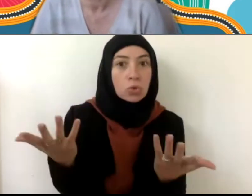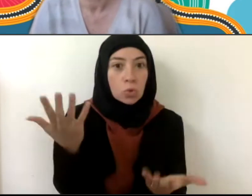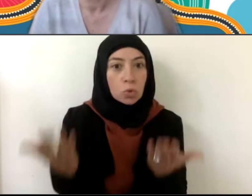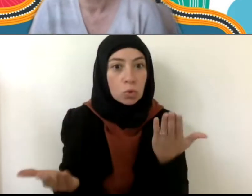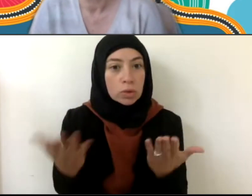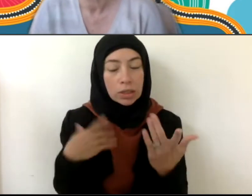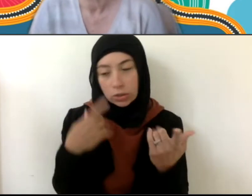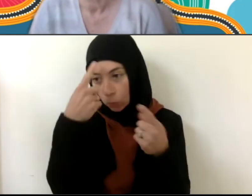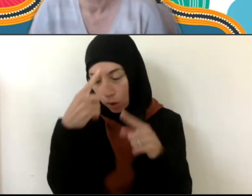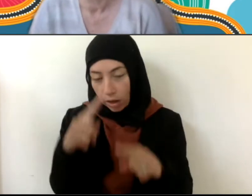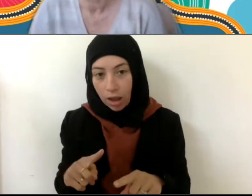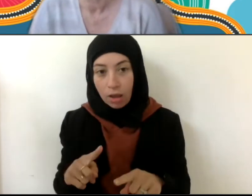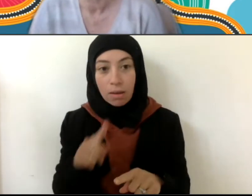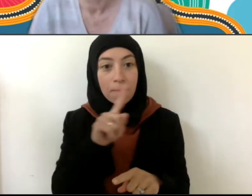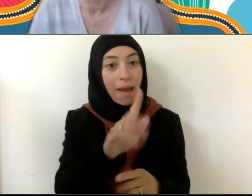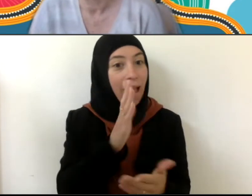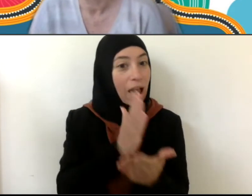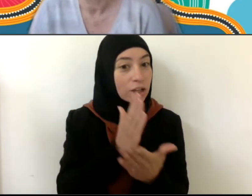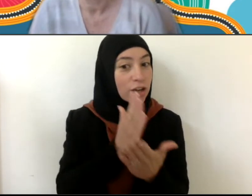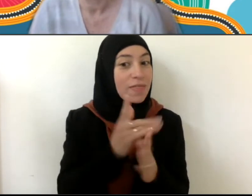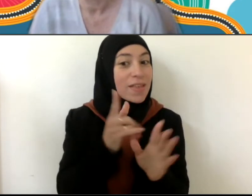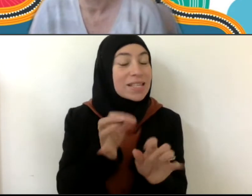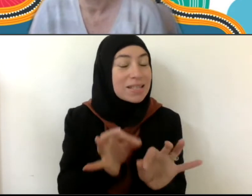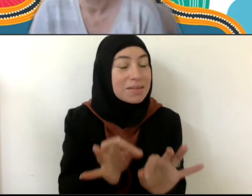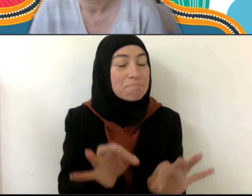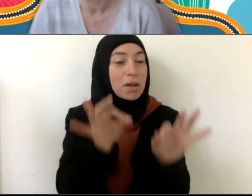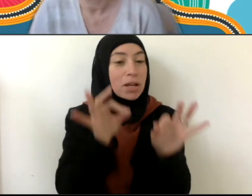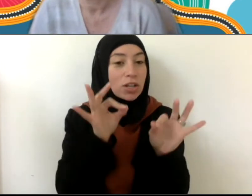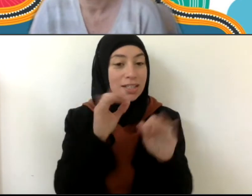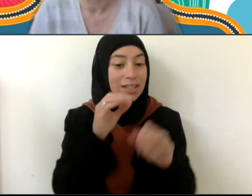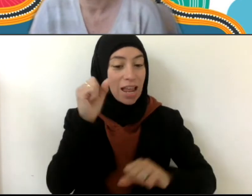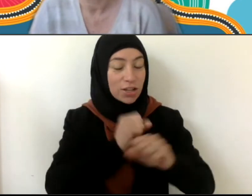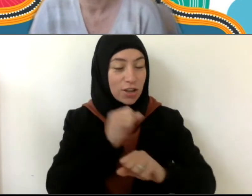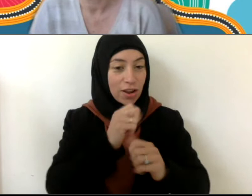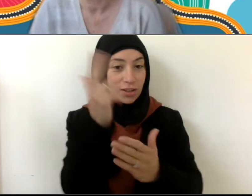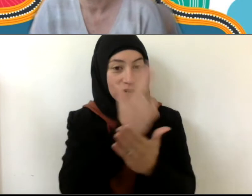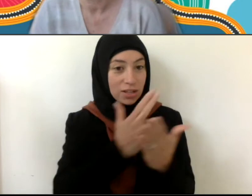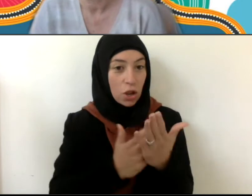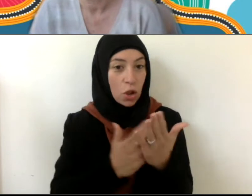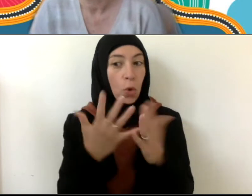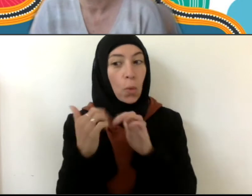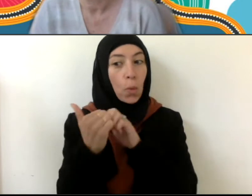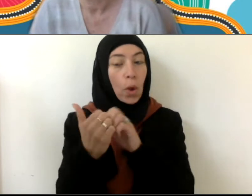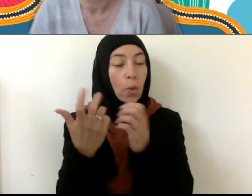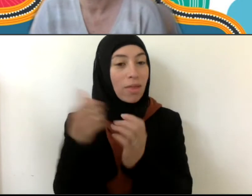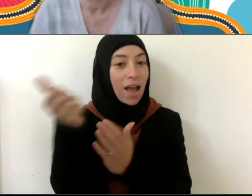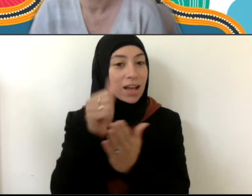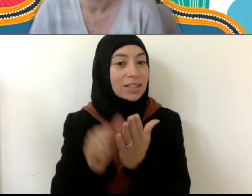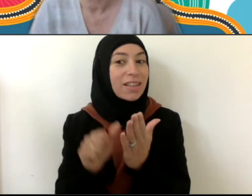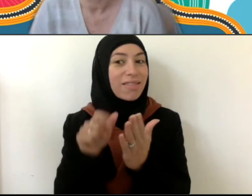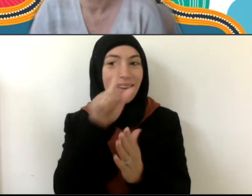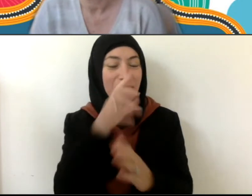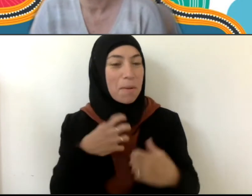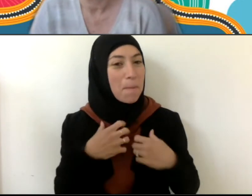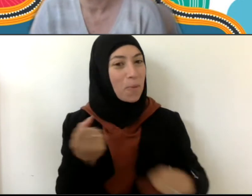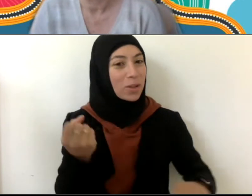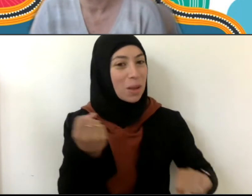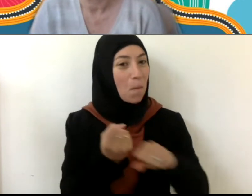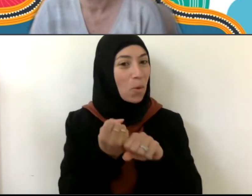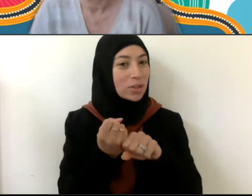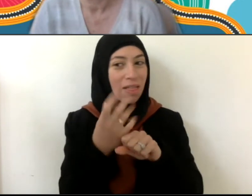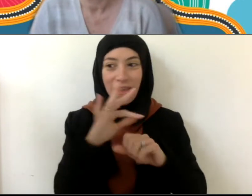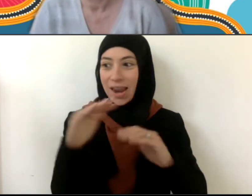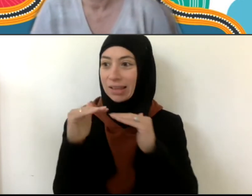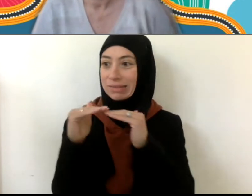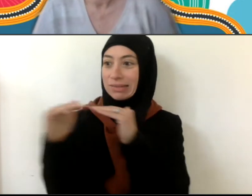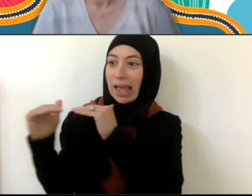Actually, there are specialist designers and engineers who like to work with artists, and they can actually be much more supportive than a standard, for